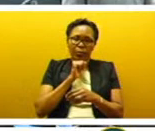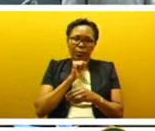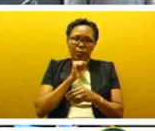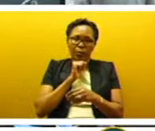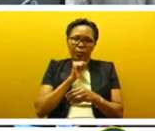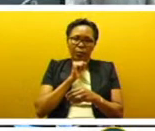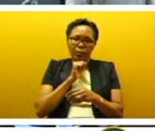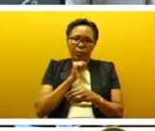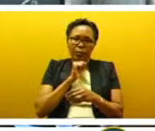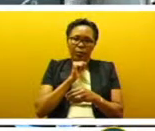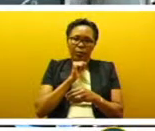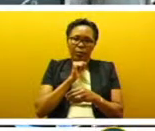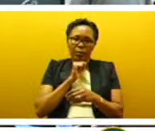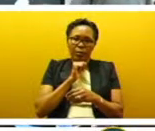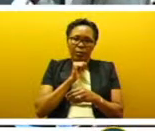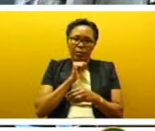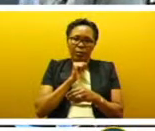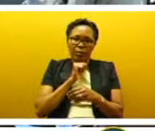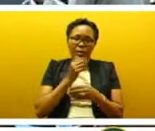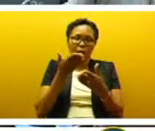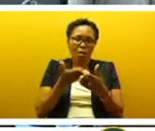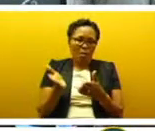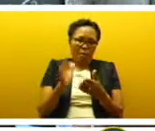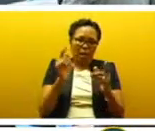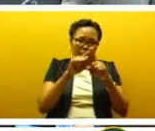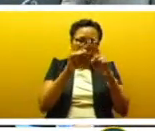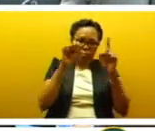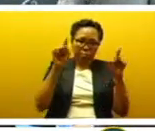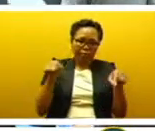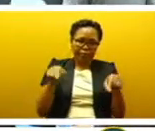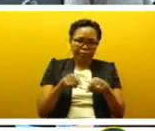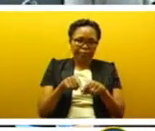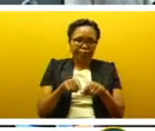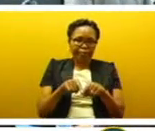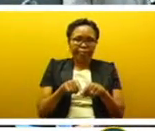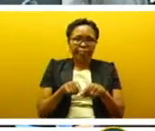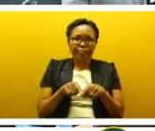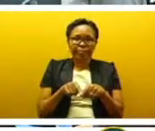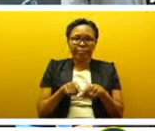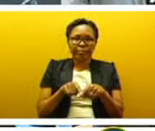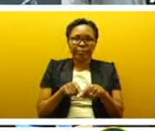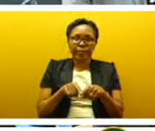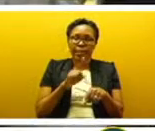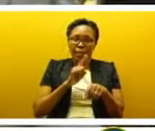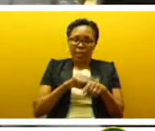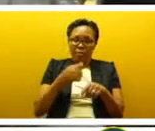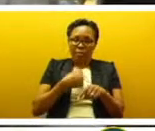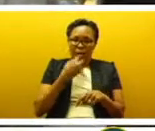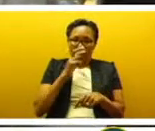That you will refer to the slides. So, when I look at that,